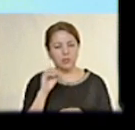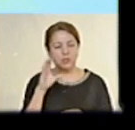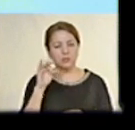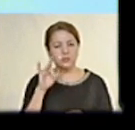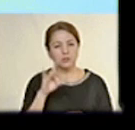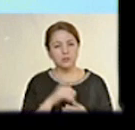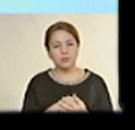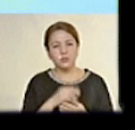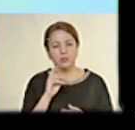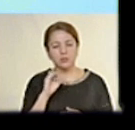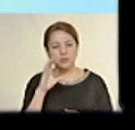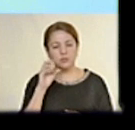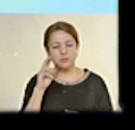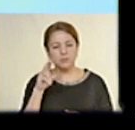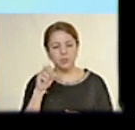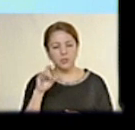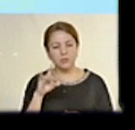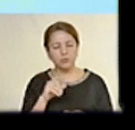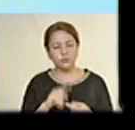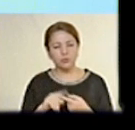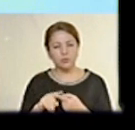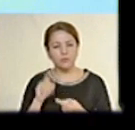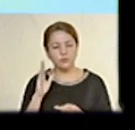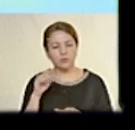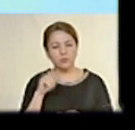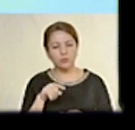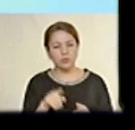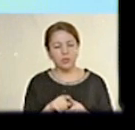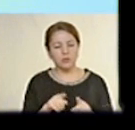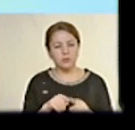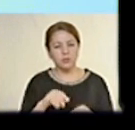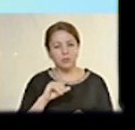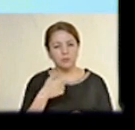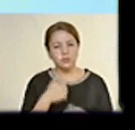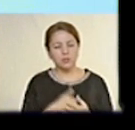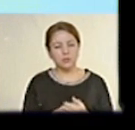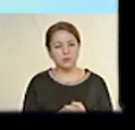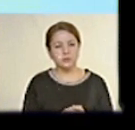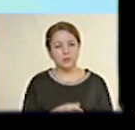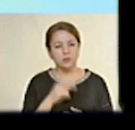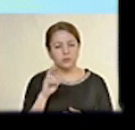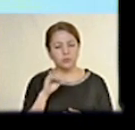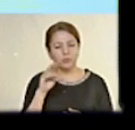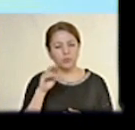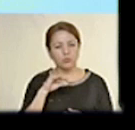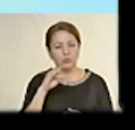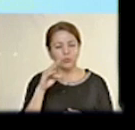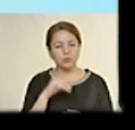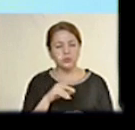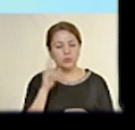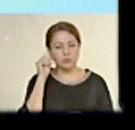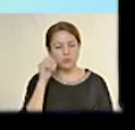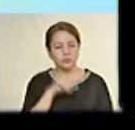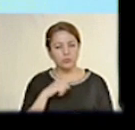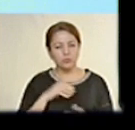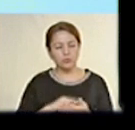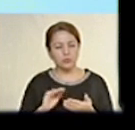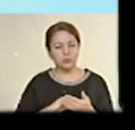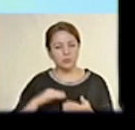ya'ni qismlari qo'shilyapti. Bunda ham esa birinchi o'rinda butun sonini o'zini yozib,